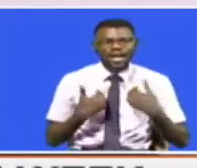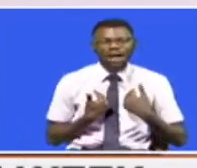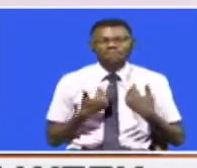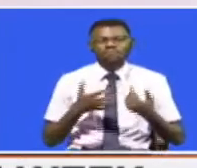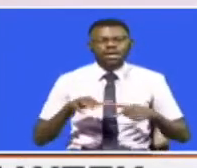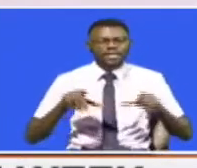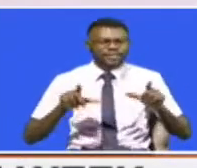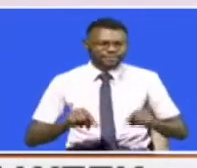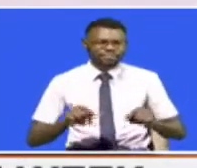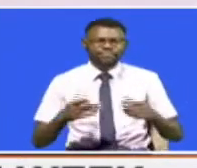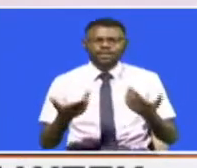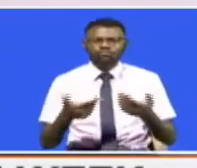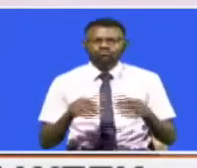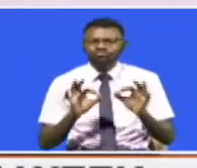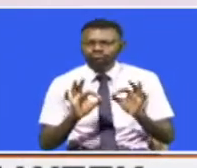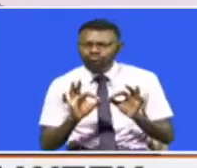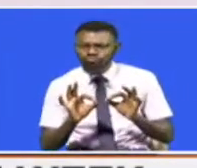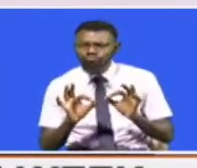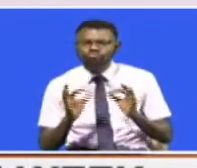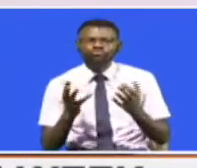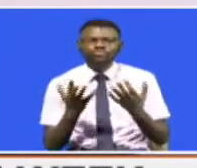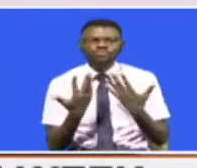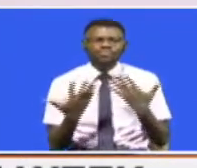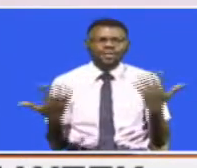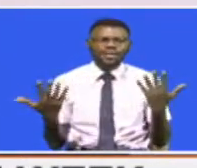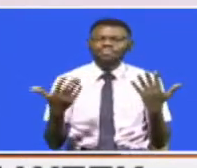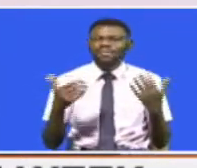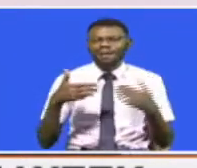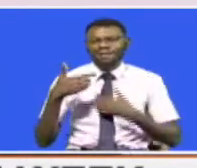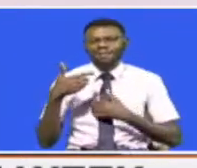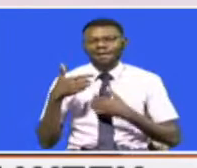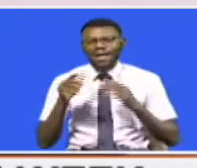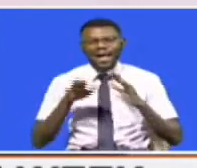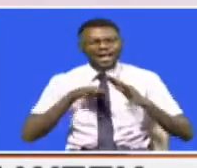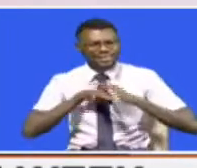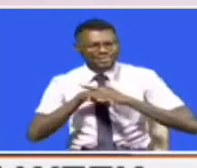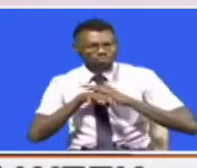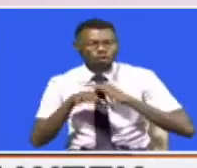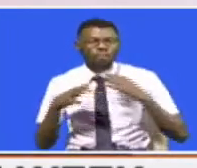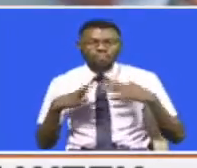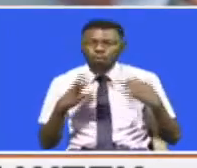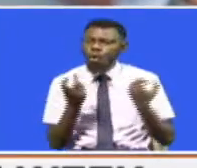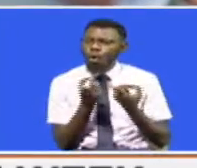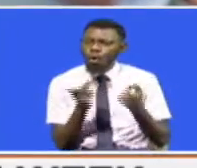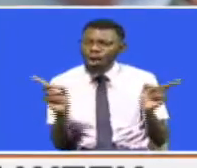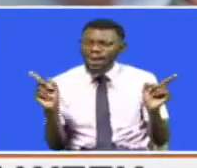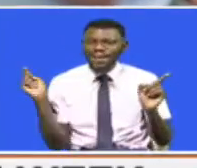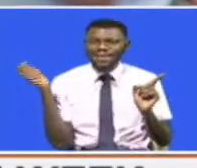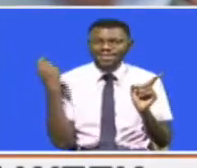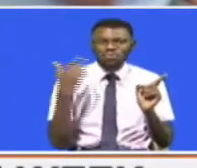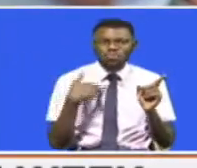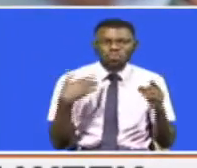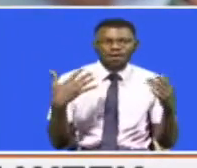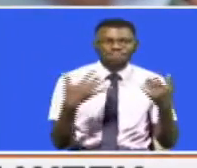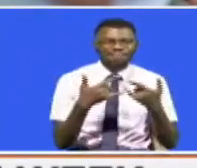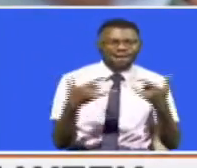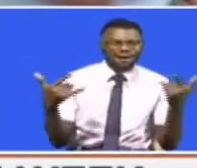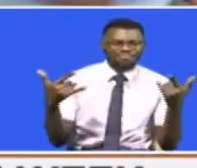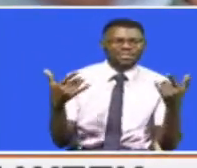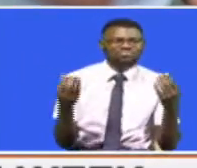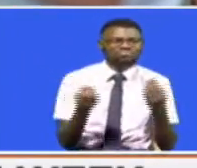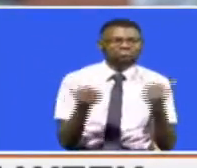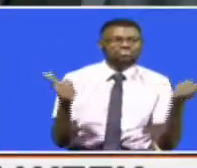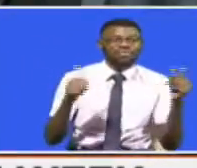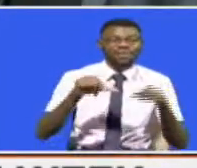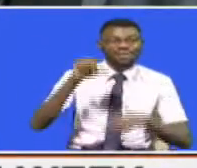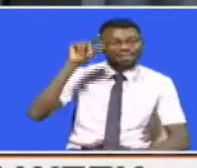devices accessible to all Kenyans. Once we've done that, then I think that gap will be closed. The government on its part has